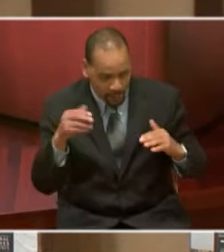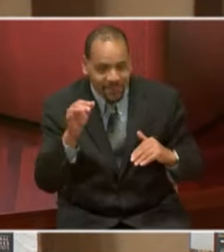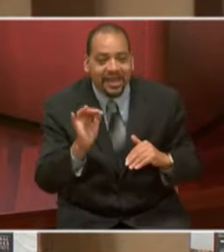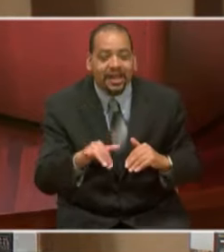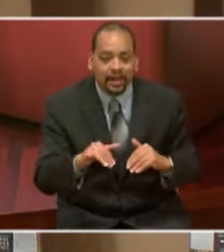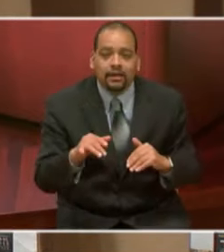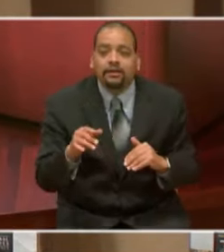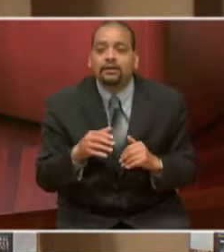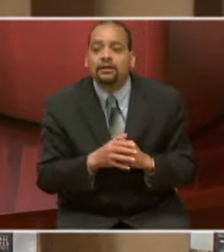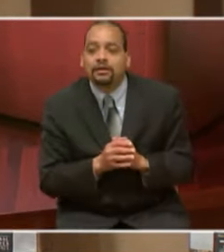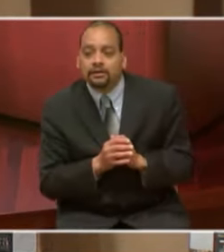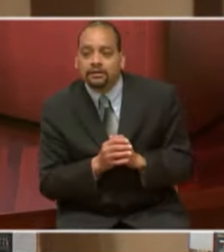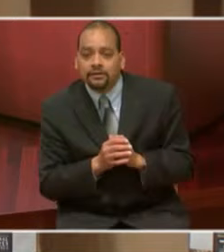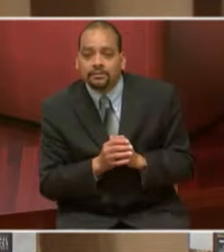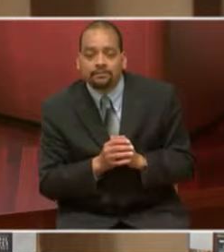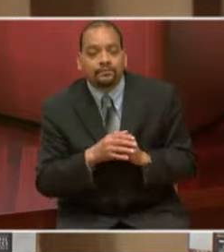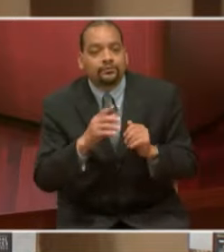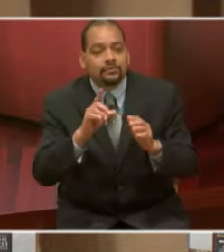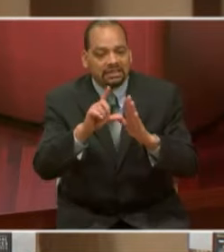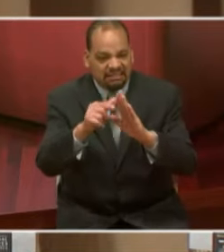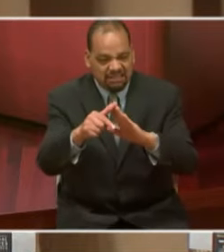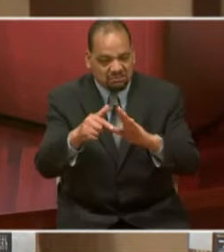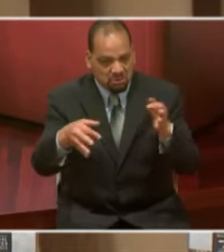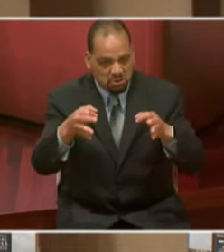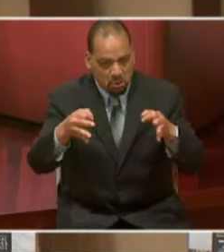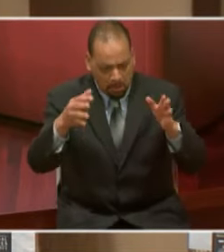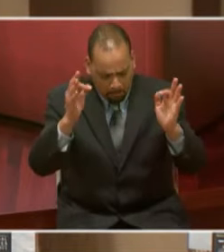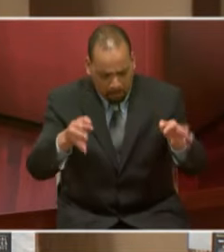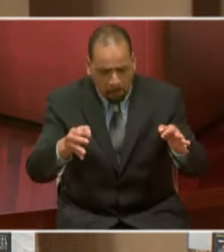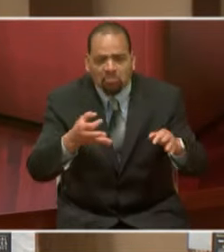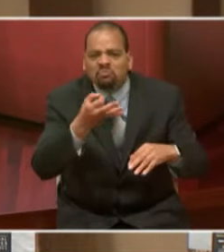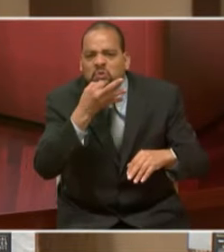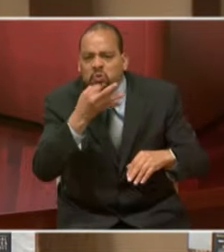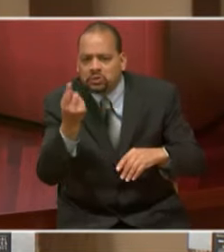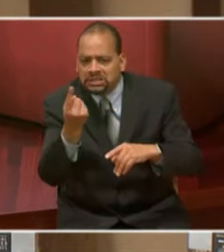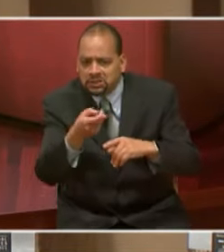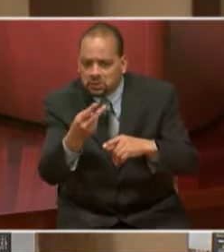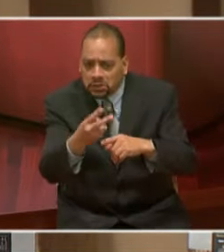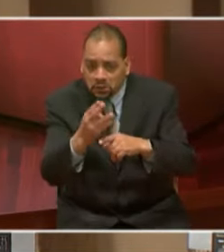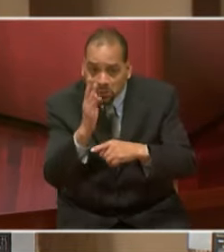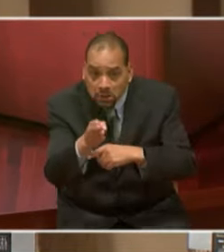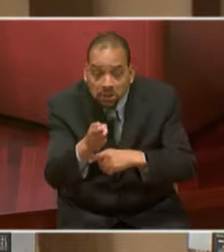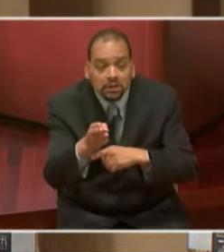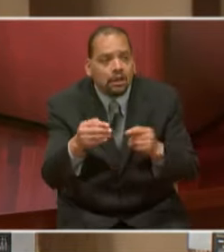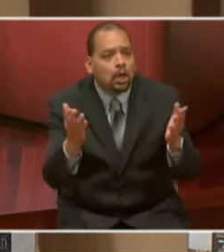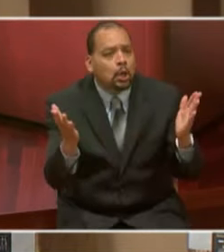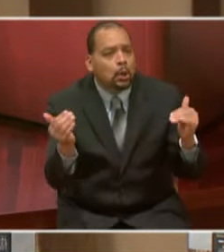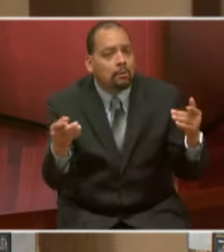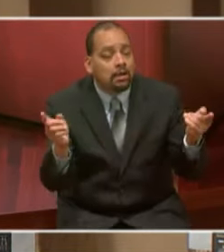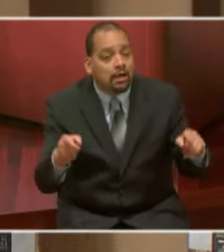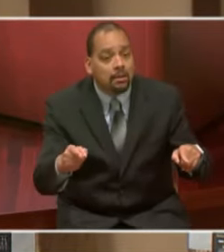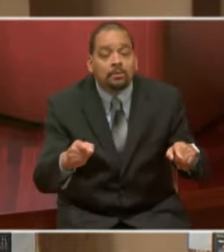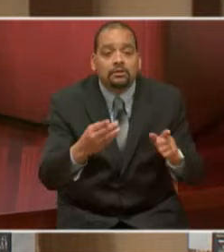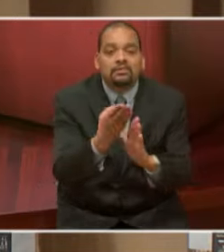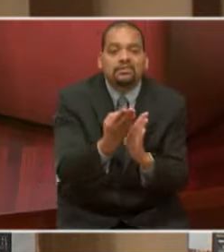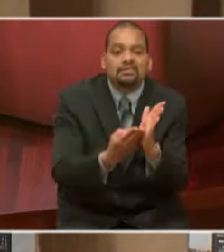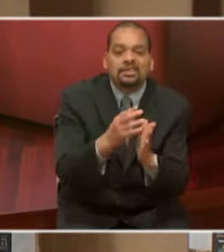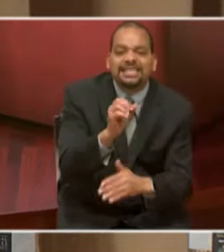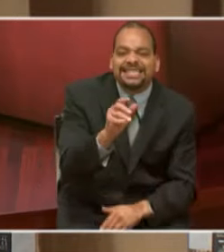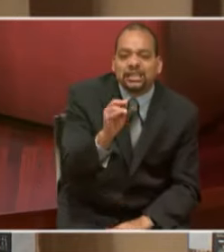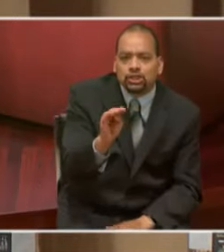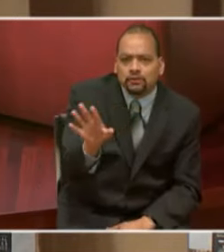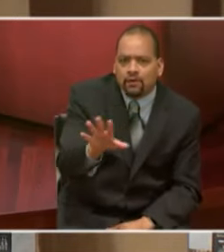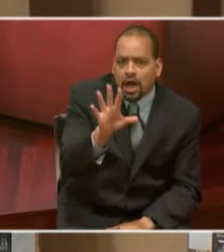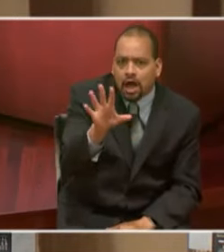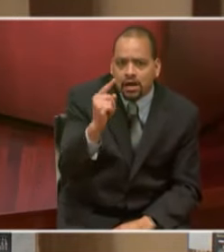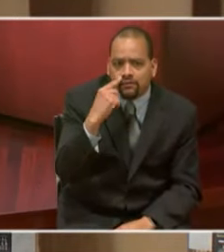President Obama said about the long lines, he said, let's fix it. It doesn't make sense in this